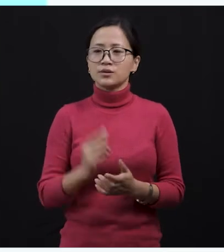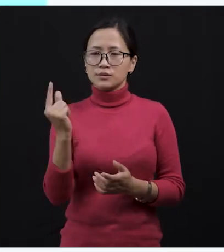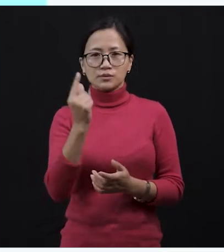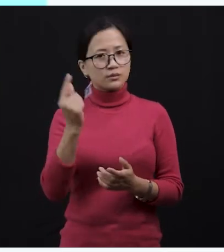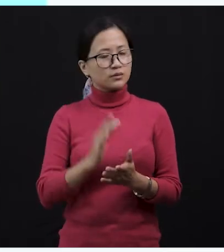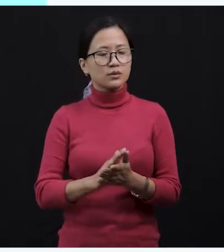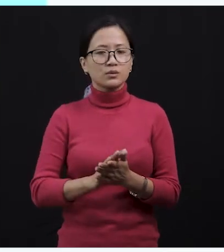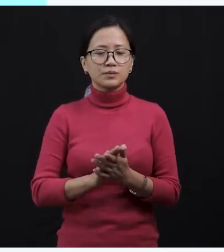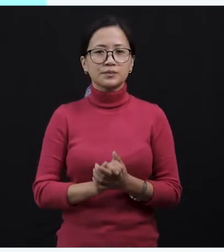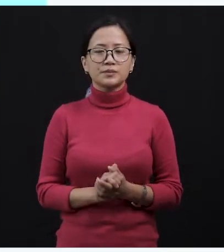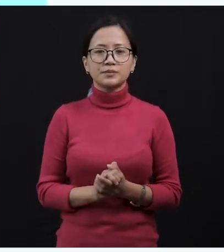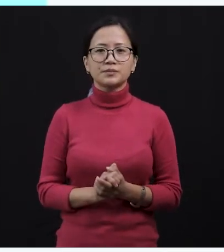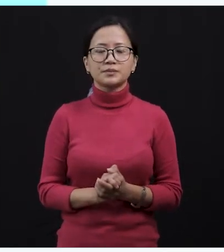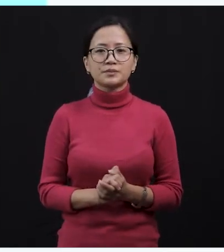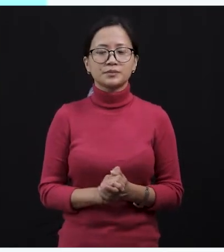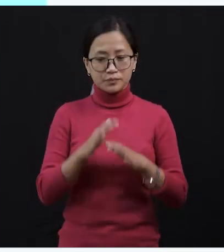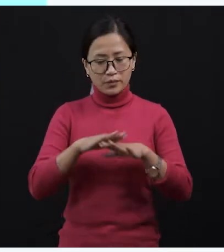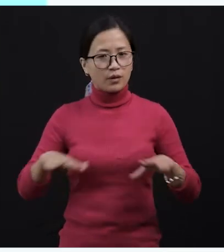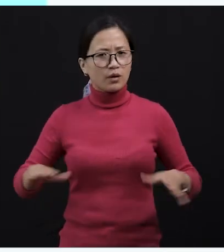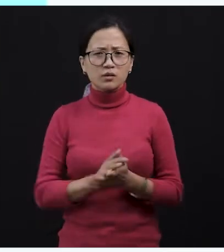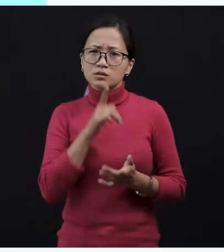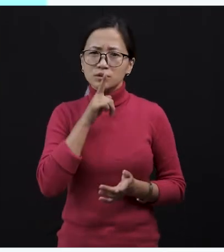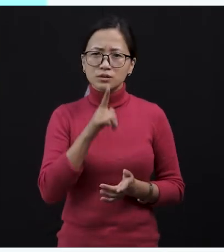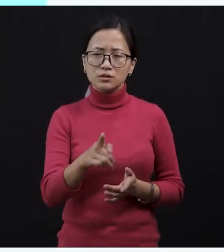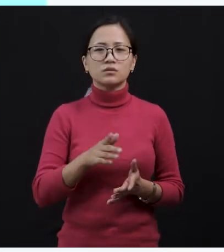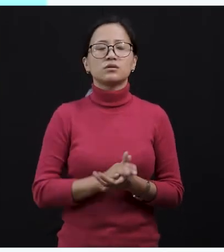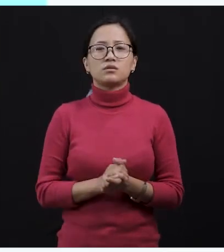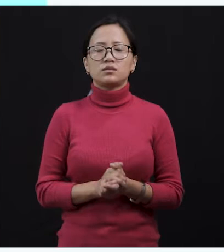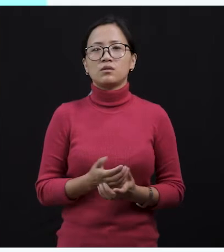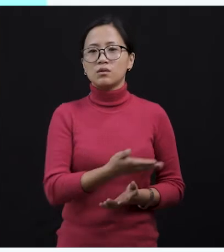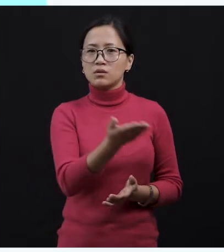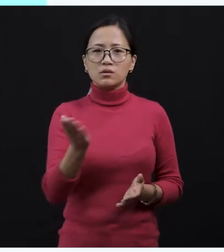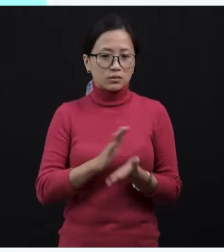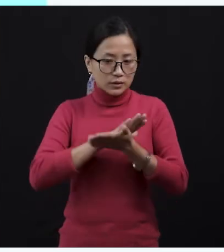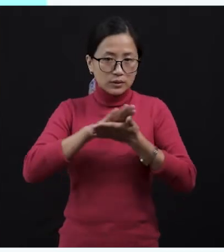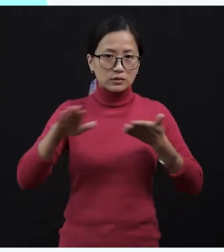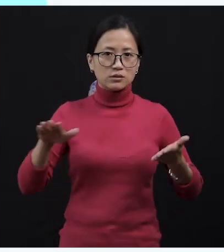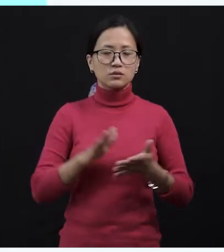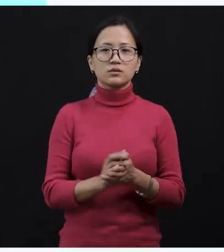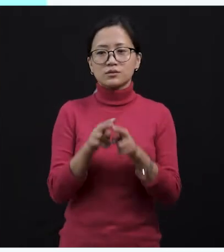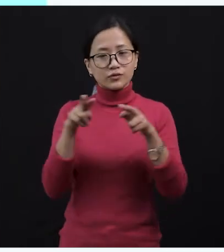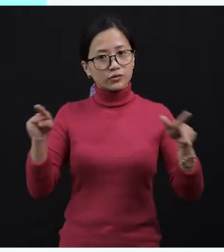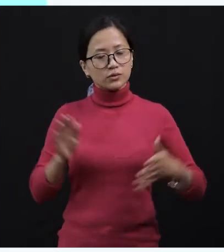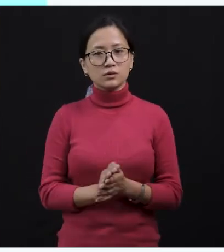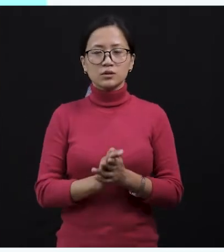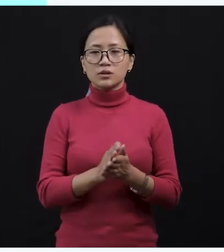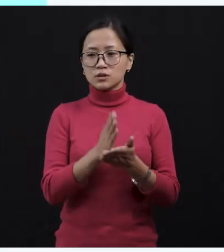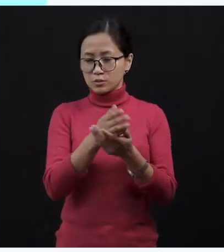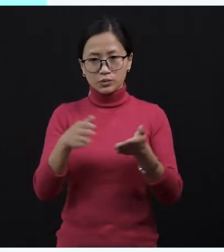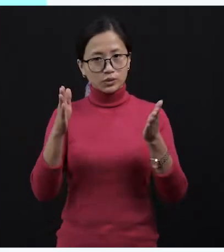wisely. So students, I am very sure you are now clear with the difference between